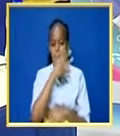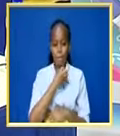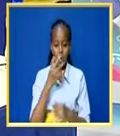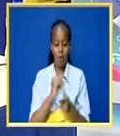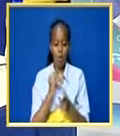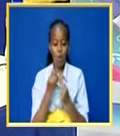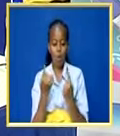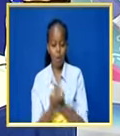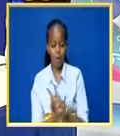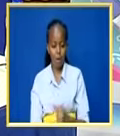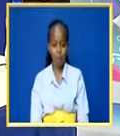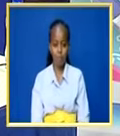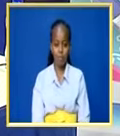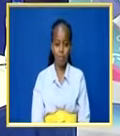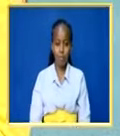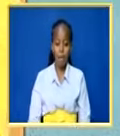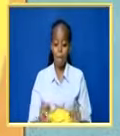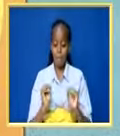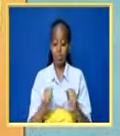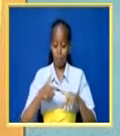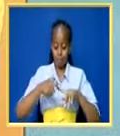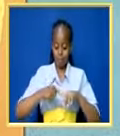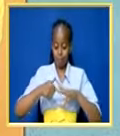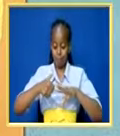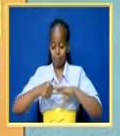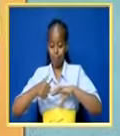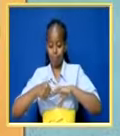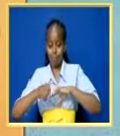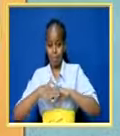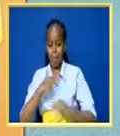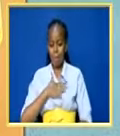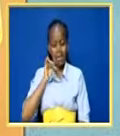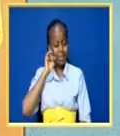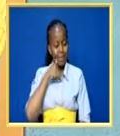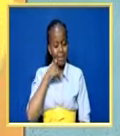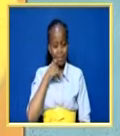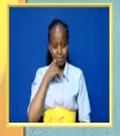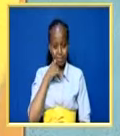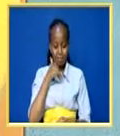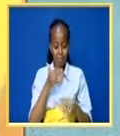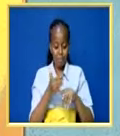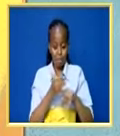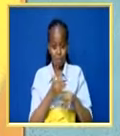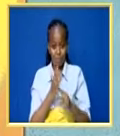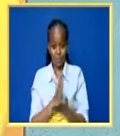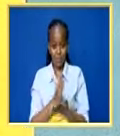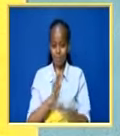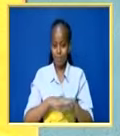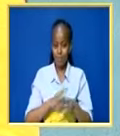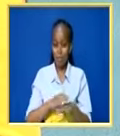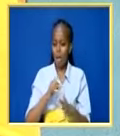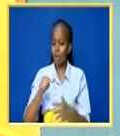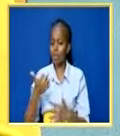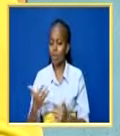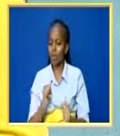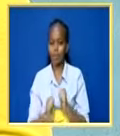different. We can cut our nails. You can cut your nails. Mine are nice and short. Yours are short? Mm-hmm. Uh-huh, that's good. So mm-hmm. what else